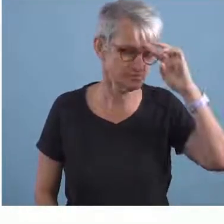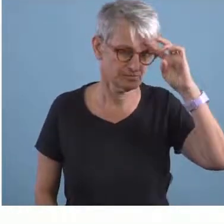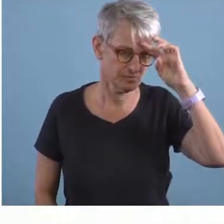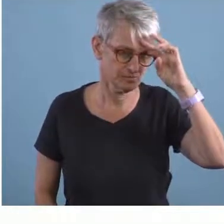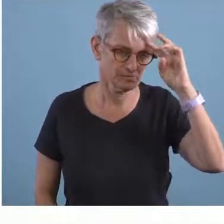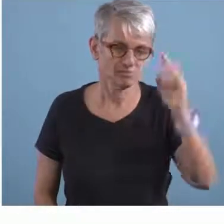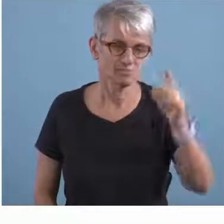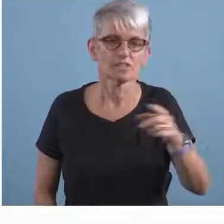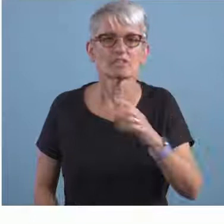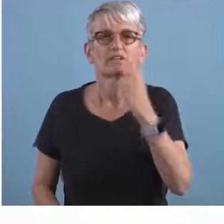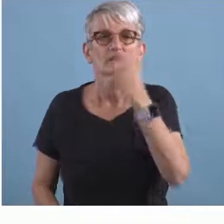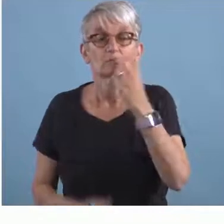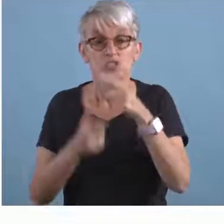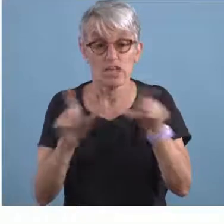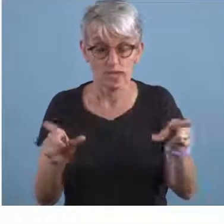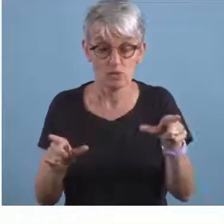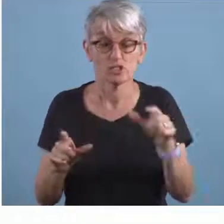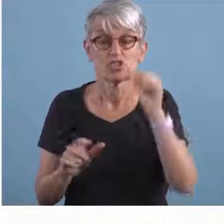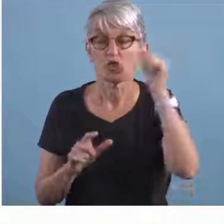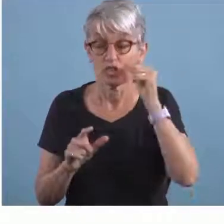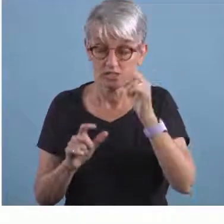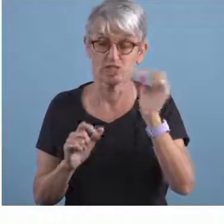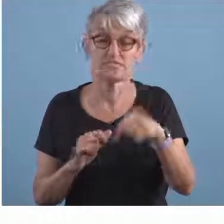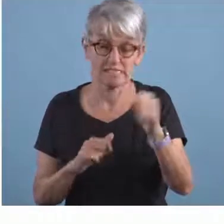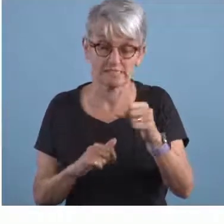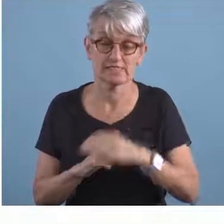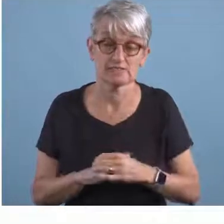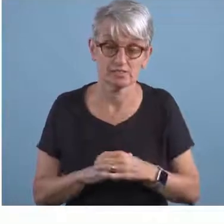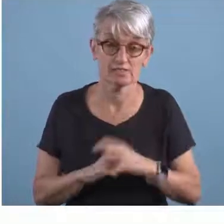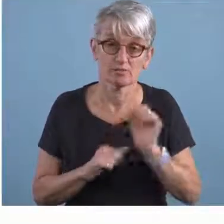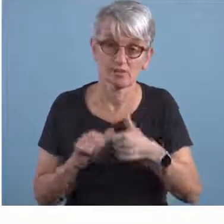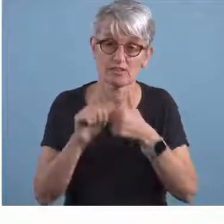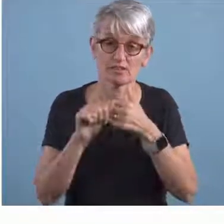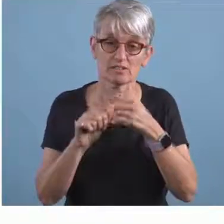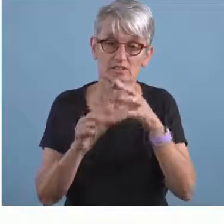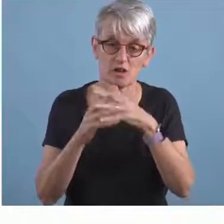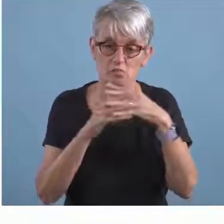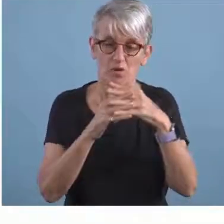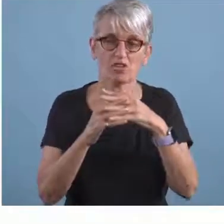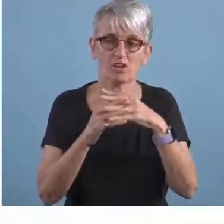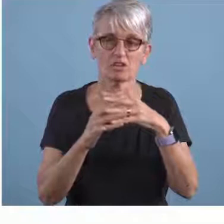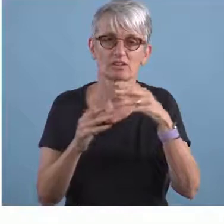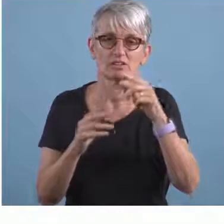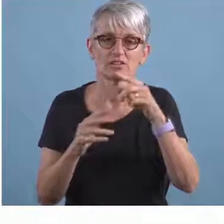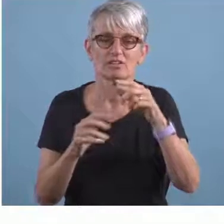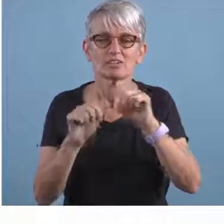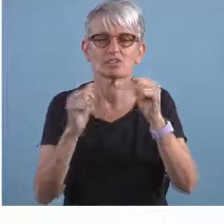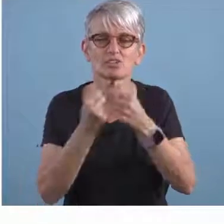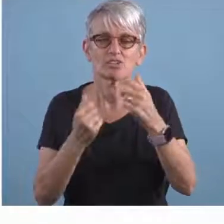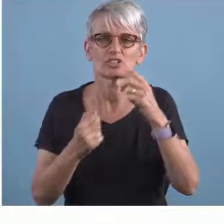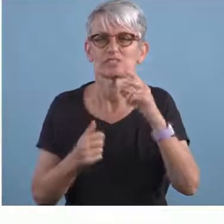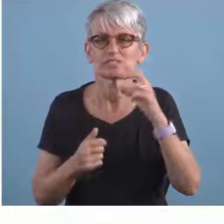Yes, for speech-language pathologists and audiologists, because that is governed by the American Speech-Language Hearing Association, which I